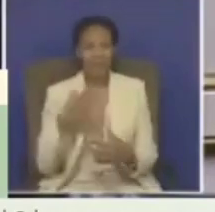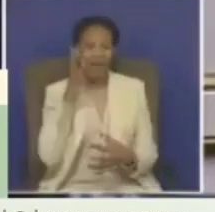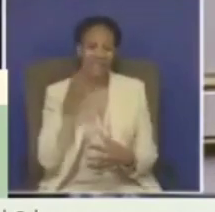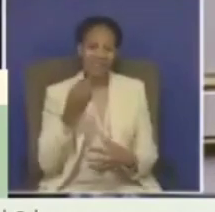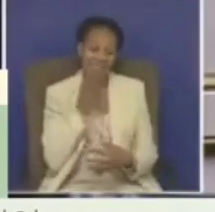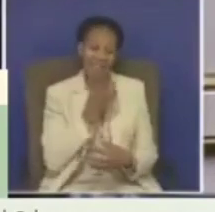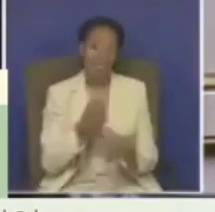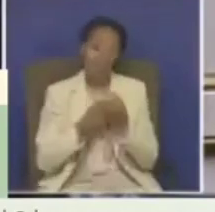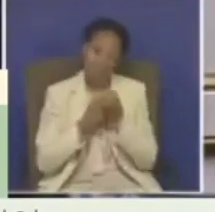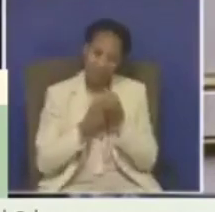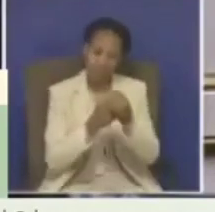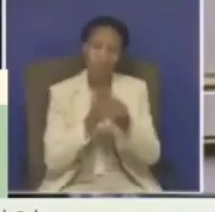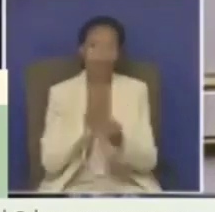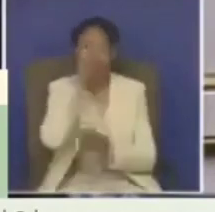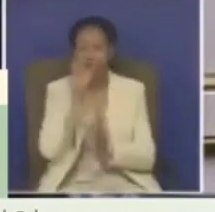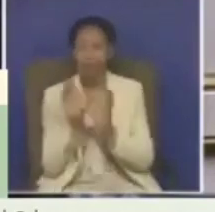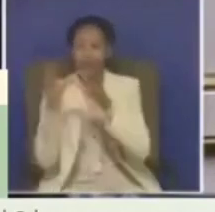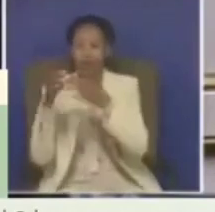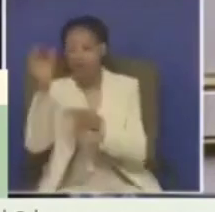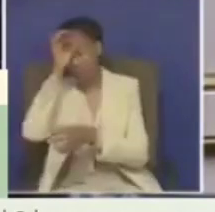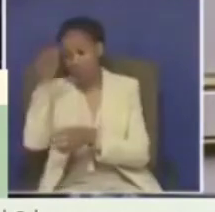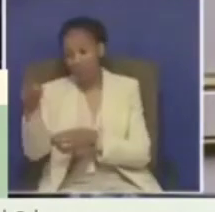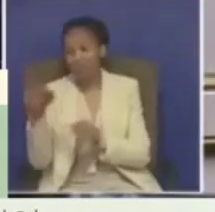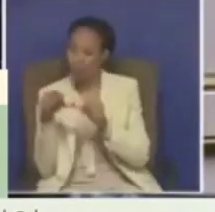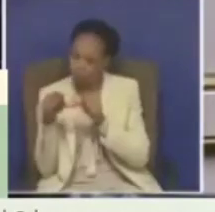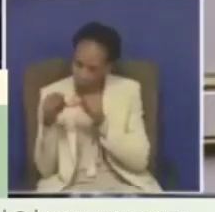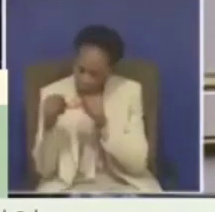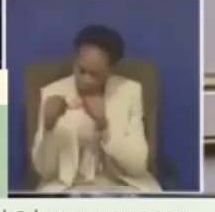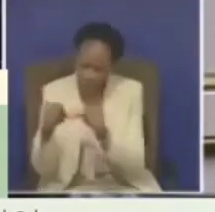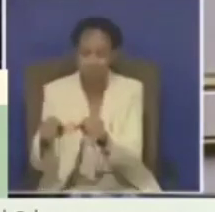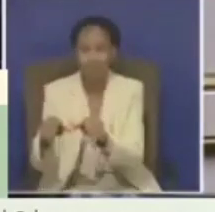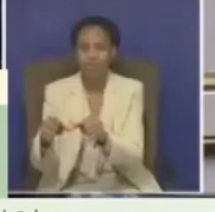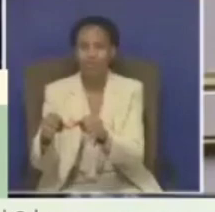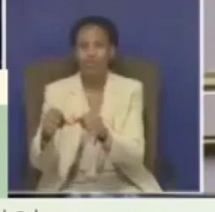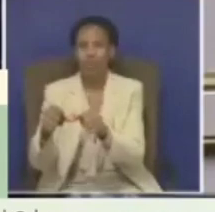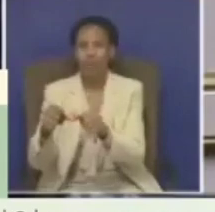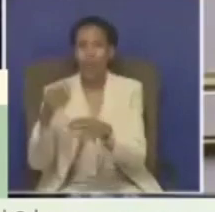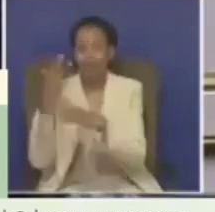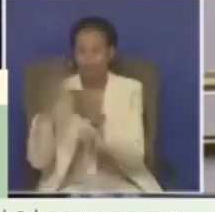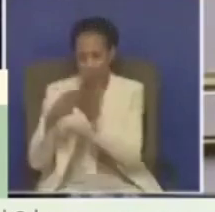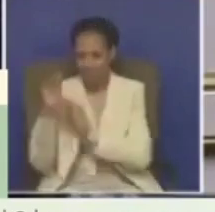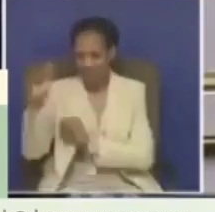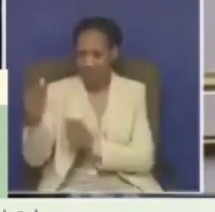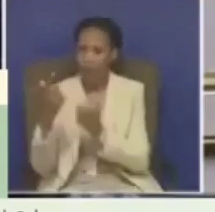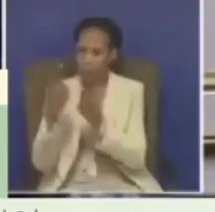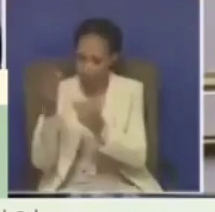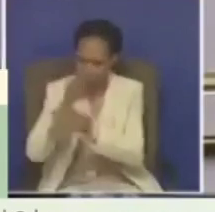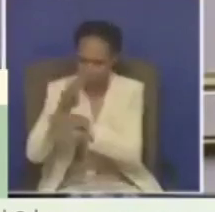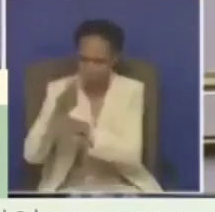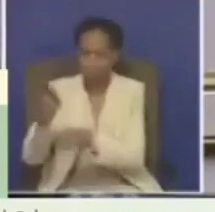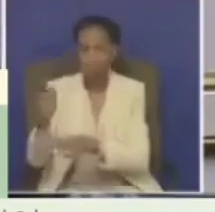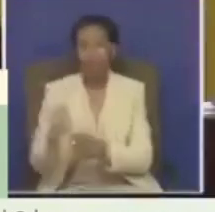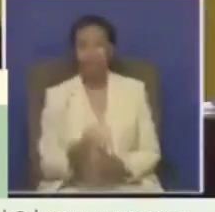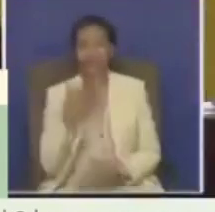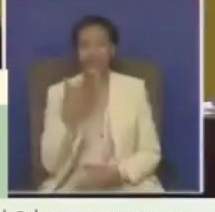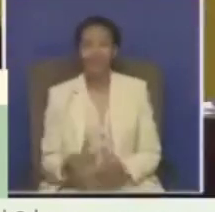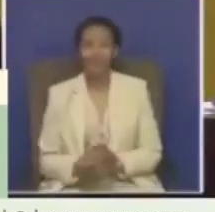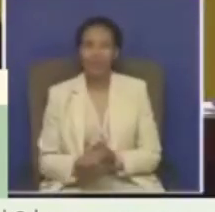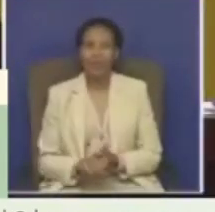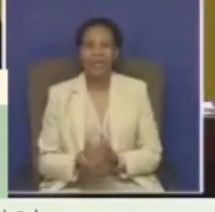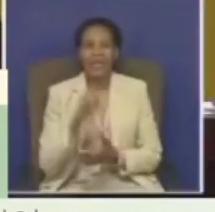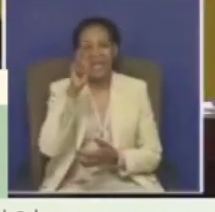that the Portfolio Committee of Police continue to fulfill their role on oversight. I thank you. thank you.